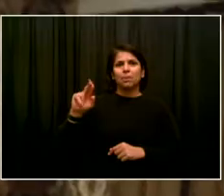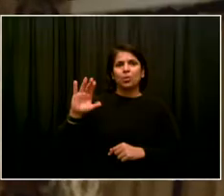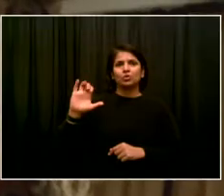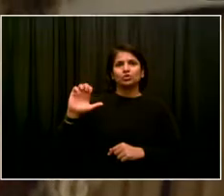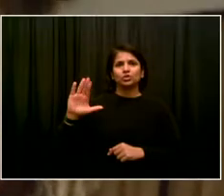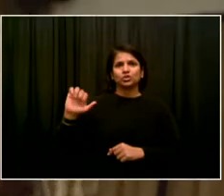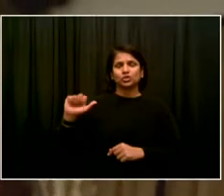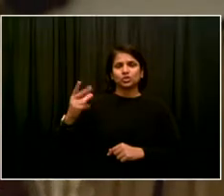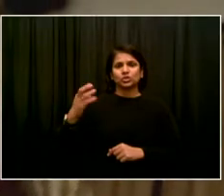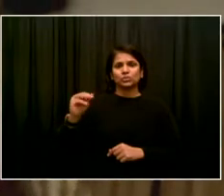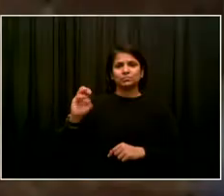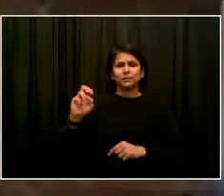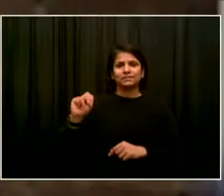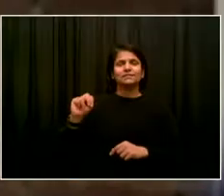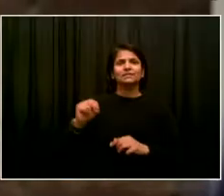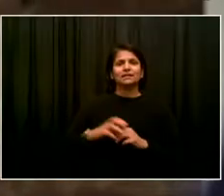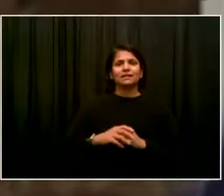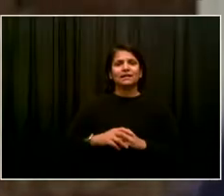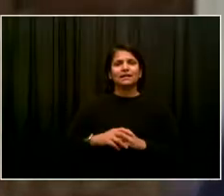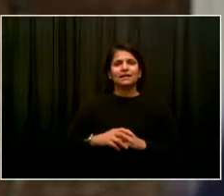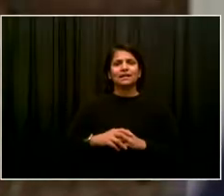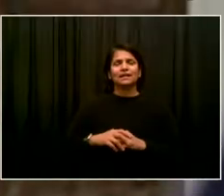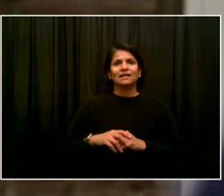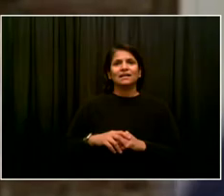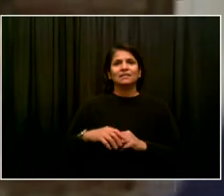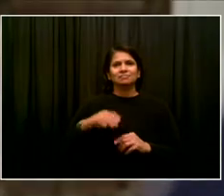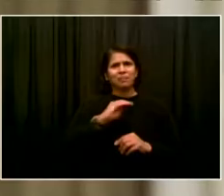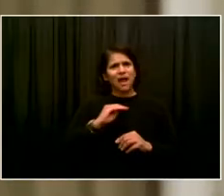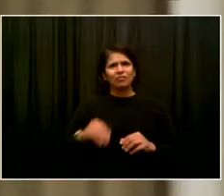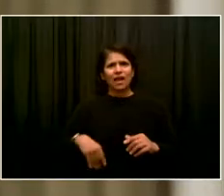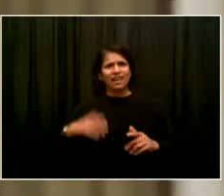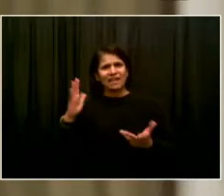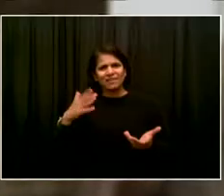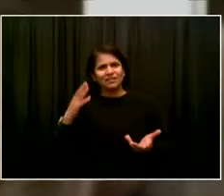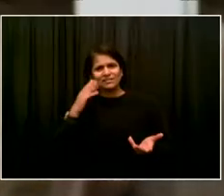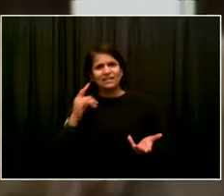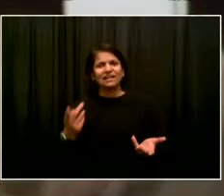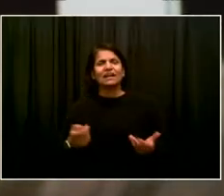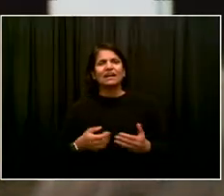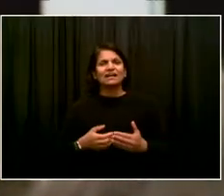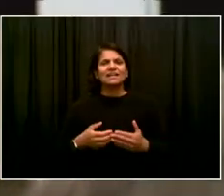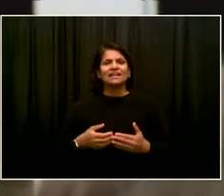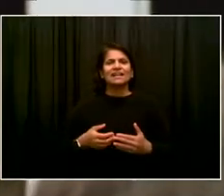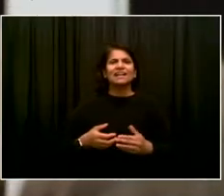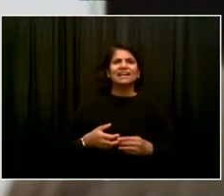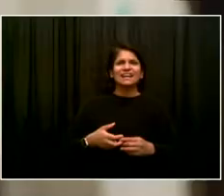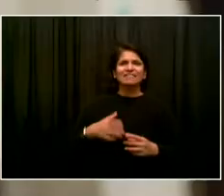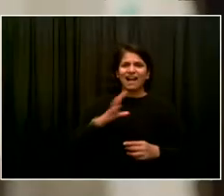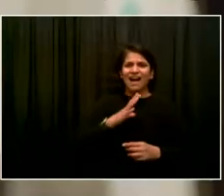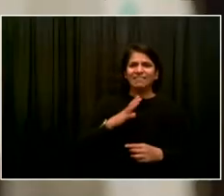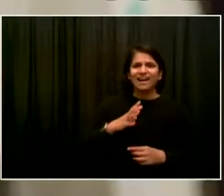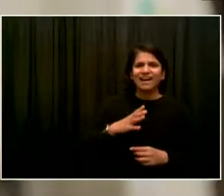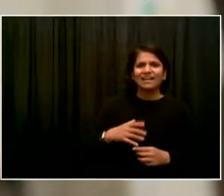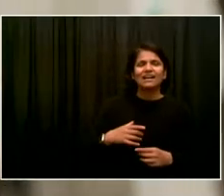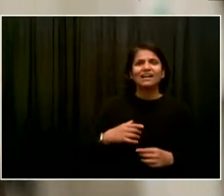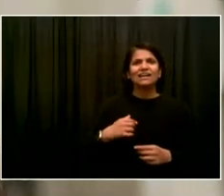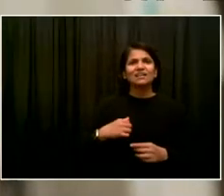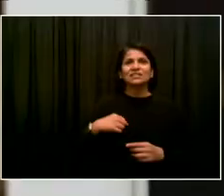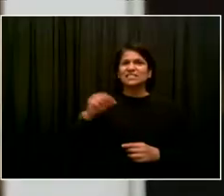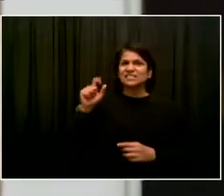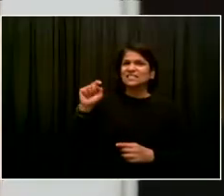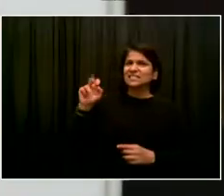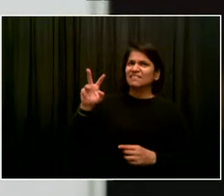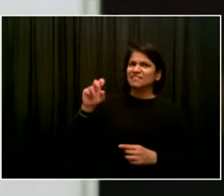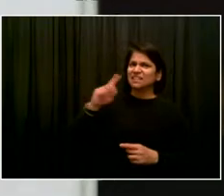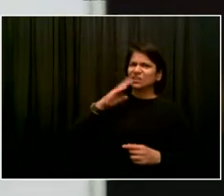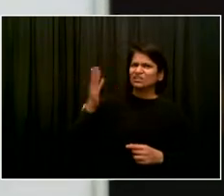Niles, I am never going to get this. No, it looks great. You're... Zip it, Niles. Steve, what are you doing here? You are in crisis mode, my friend.